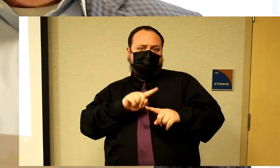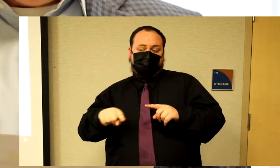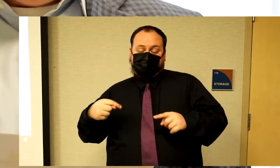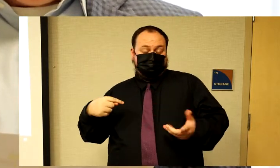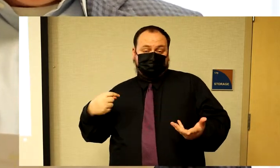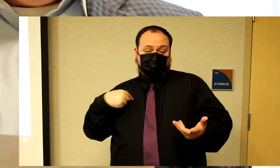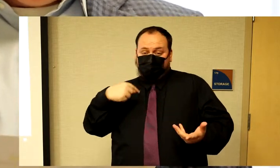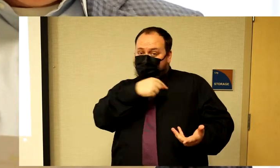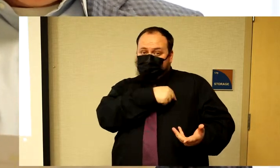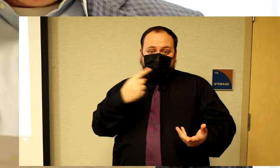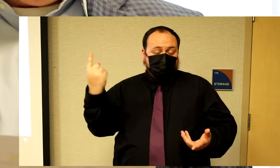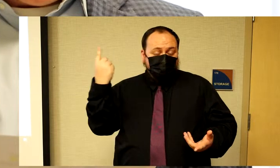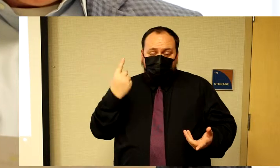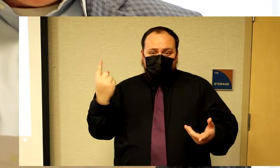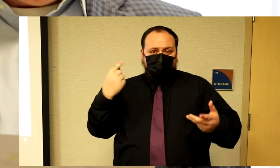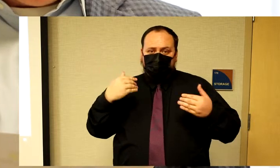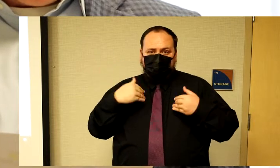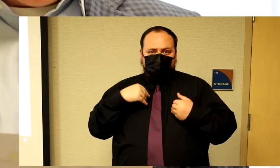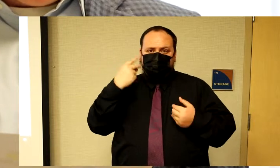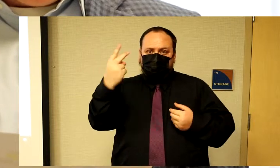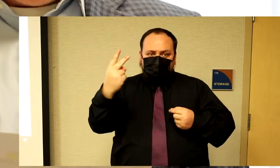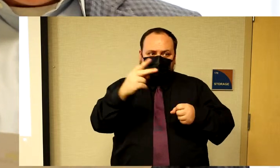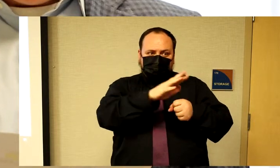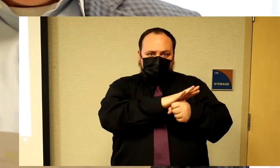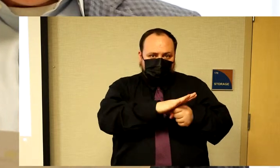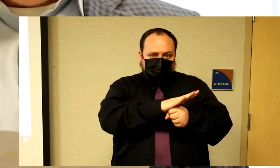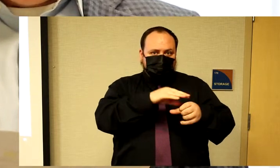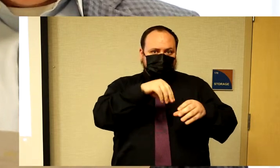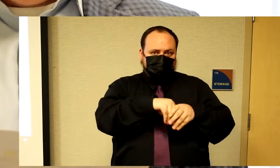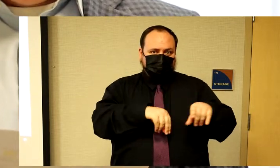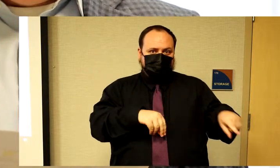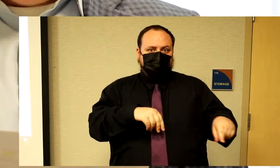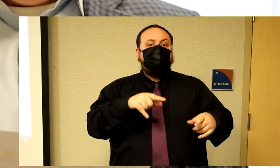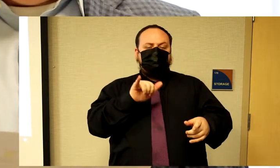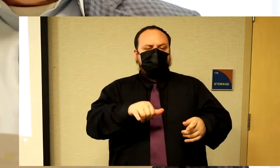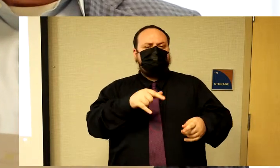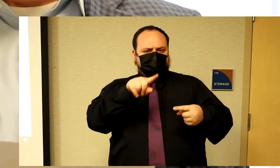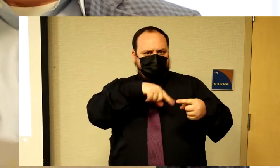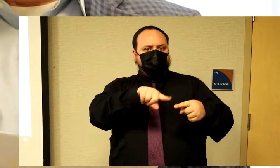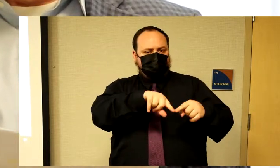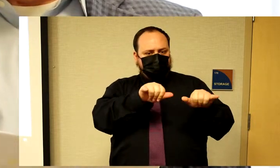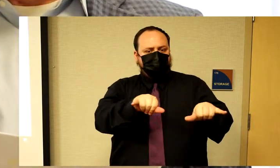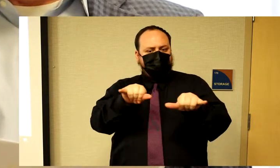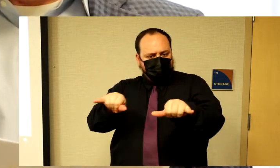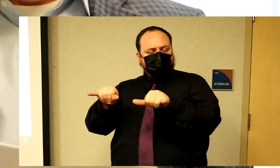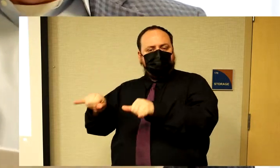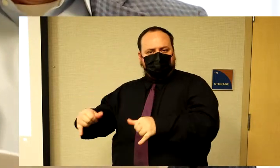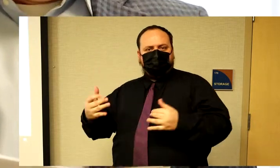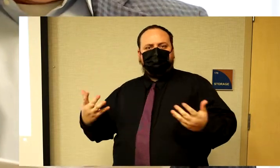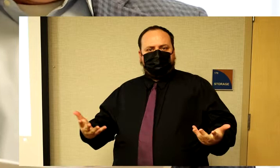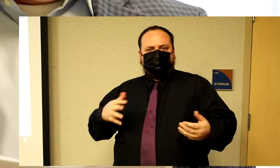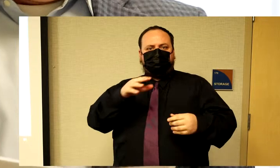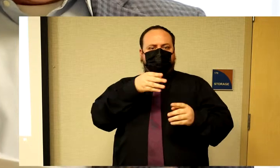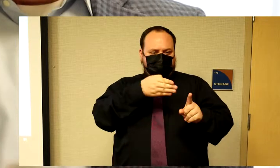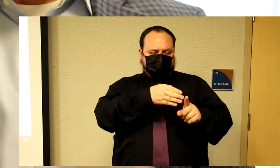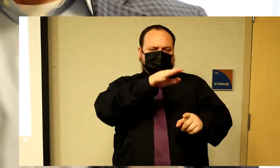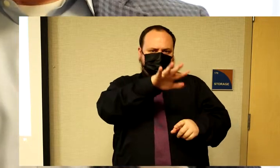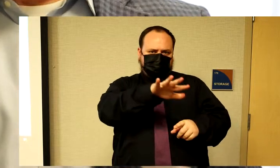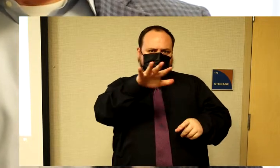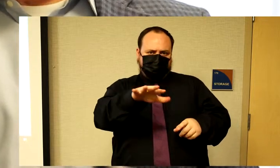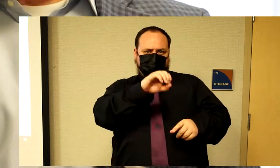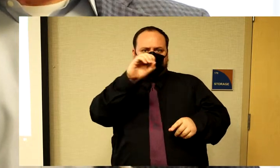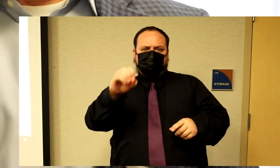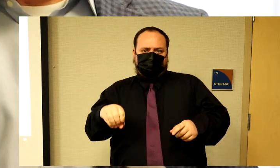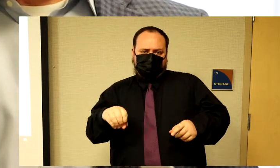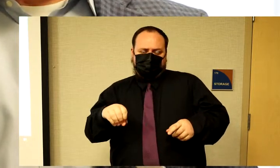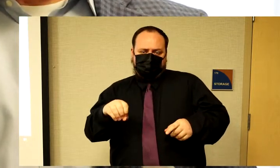have 2 districts in this whole thing that meet that standard of 55%. So, and that's where I think